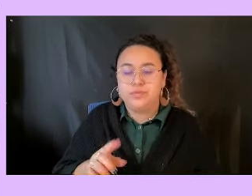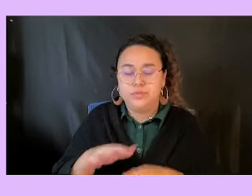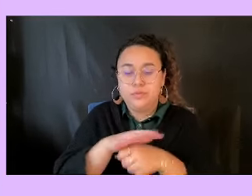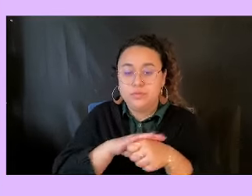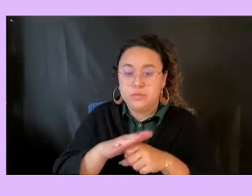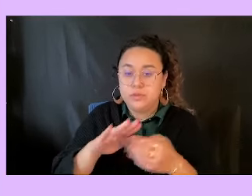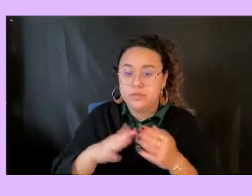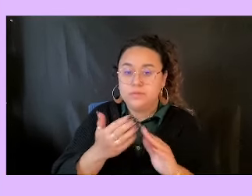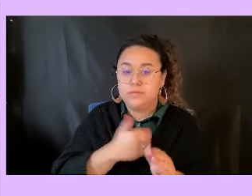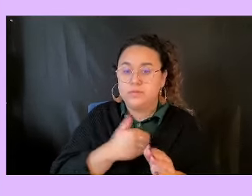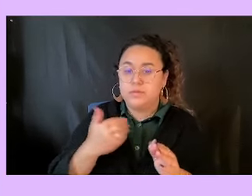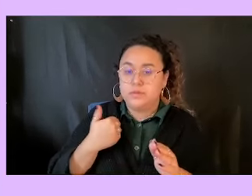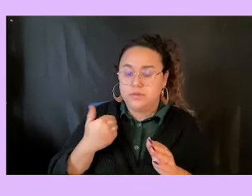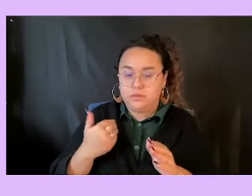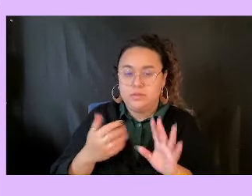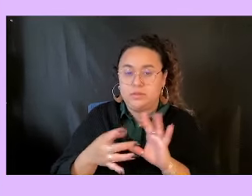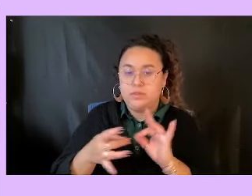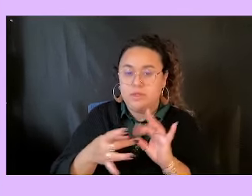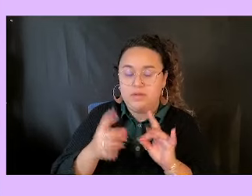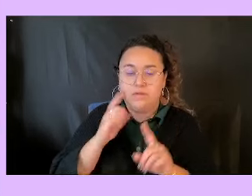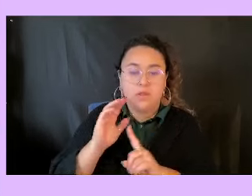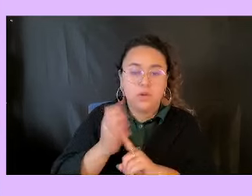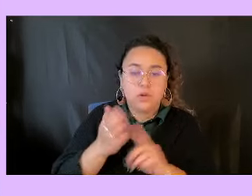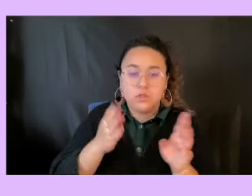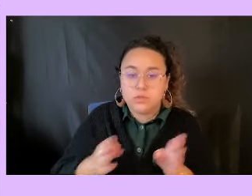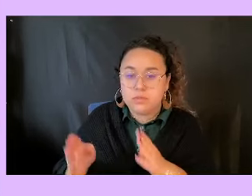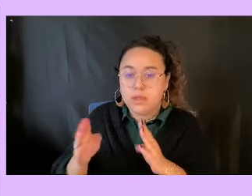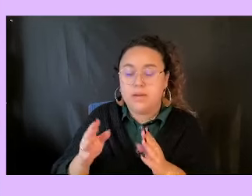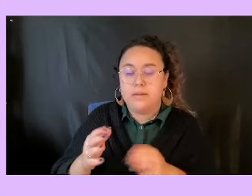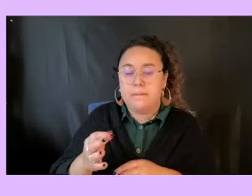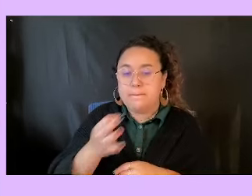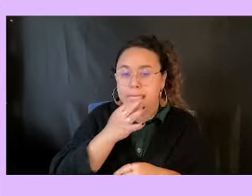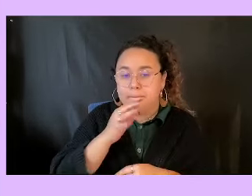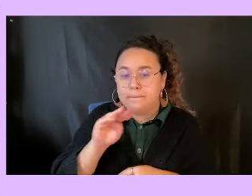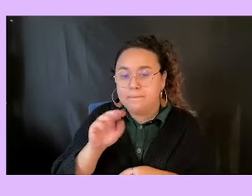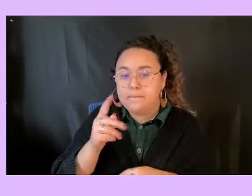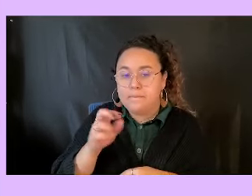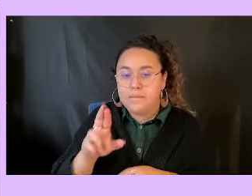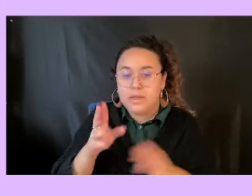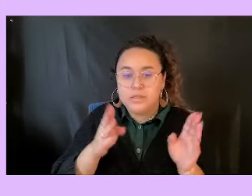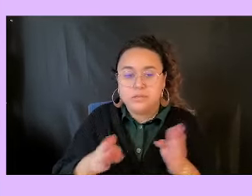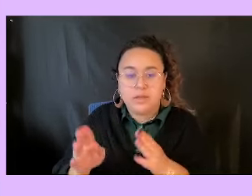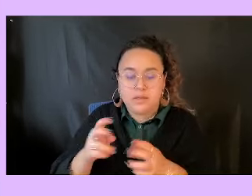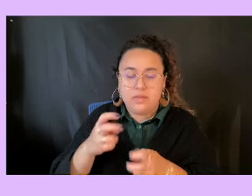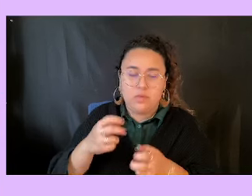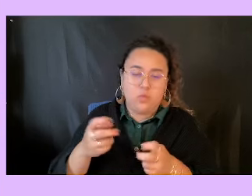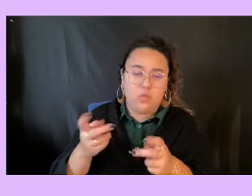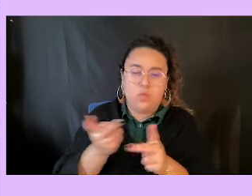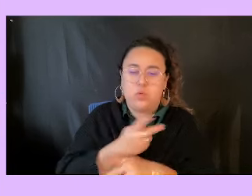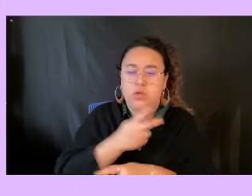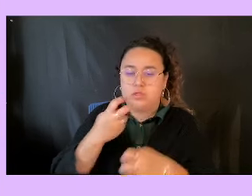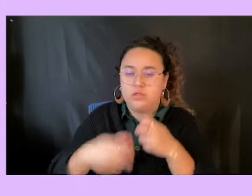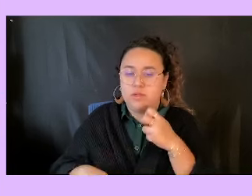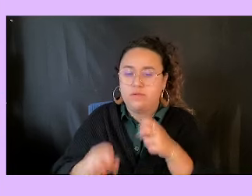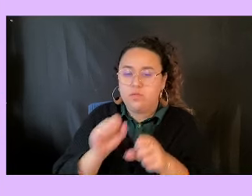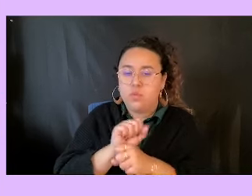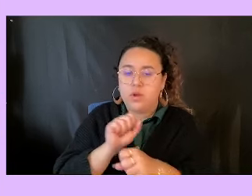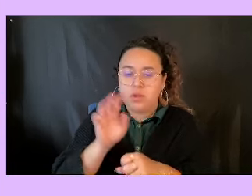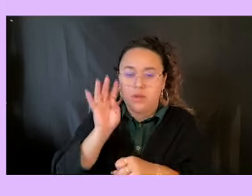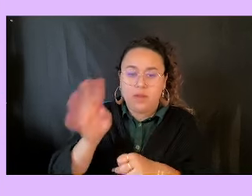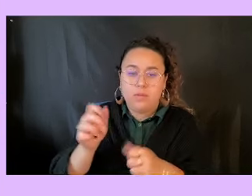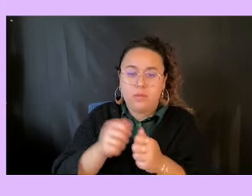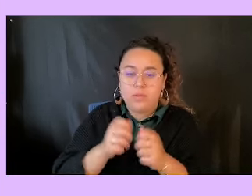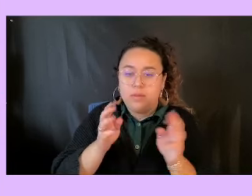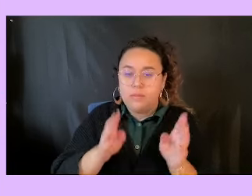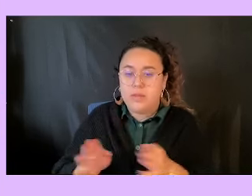articulated in the cultural plan, the master plan, because I think that's always the hardest work. You come up with a plan and how does that realize itself? And we're in